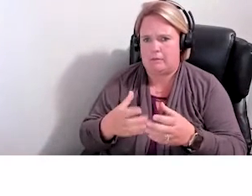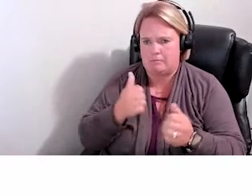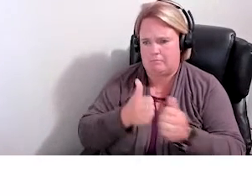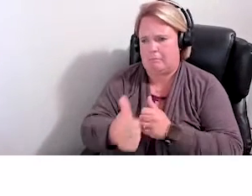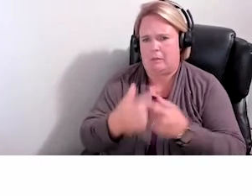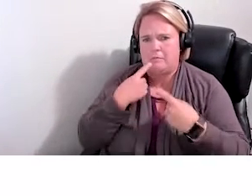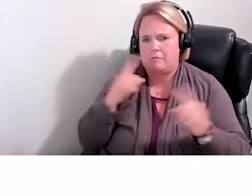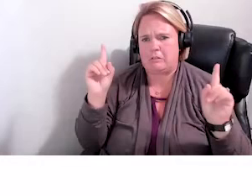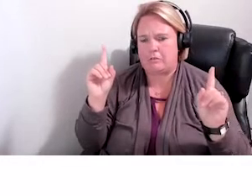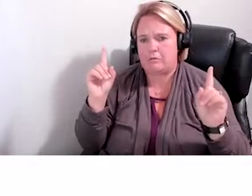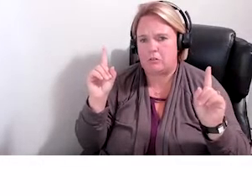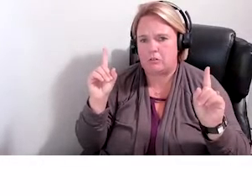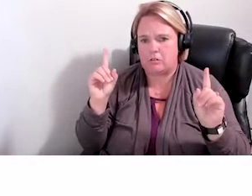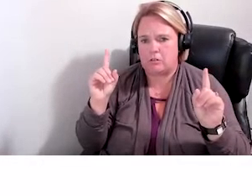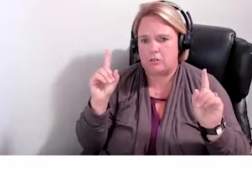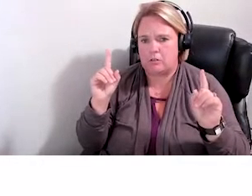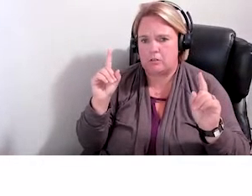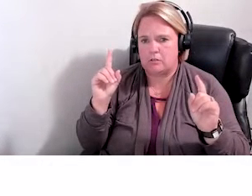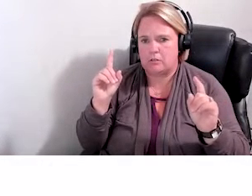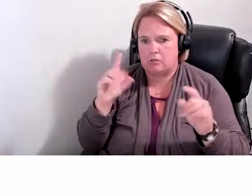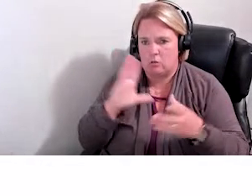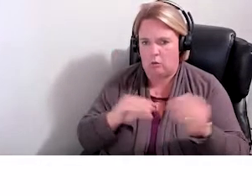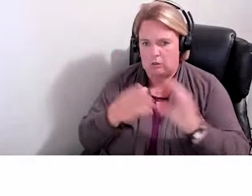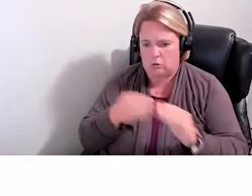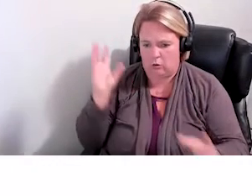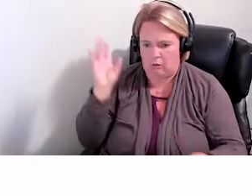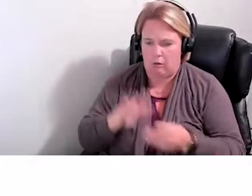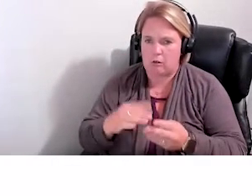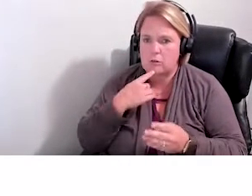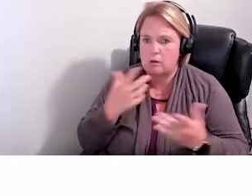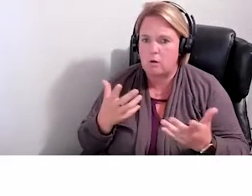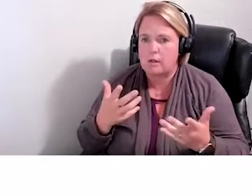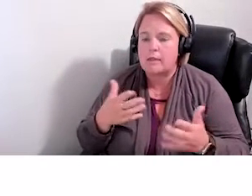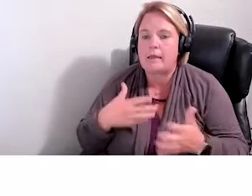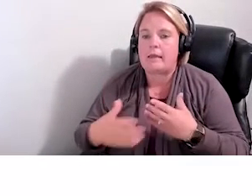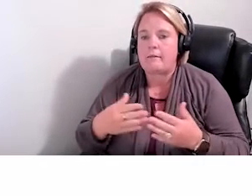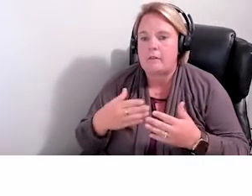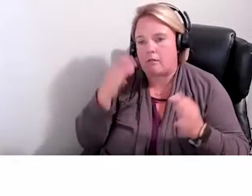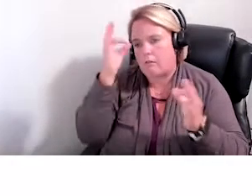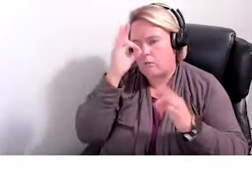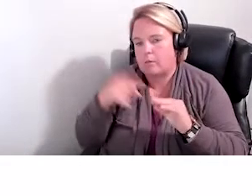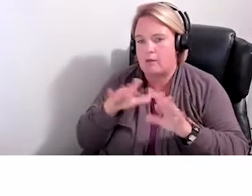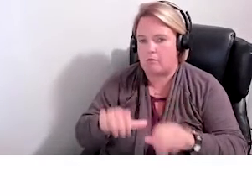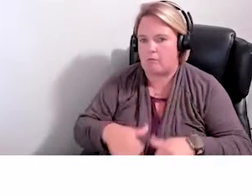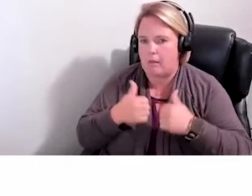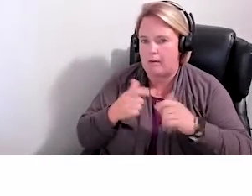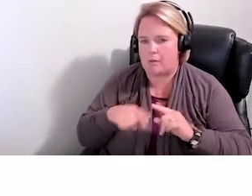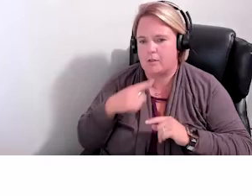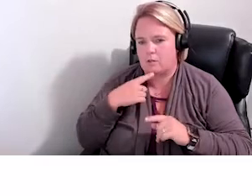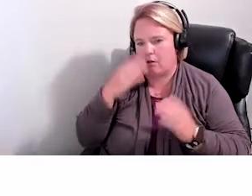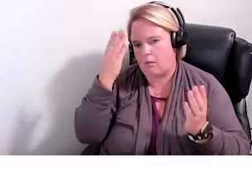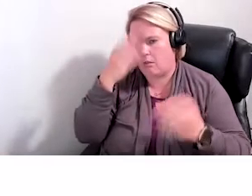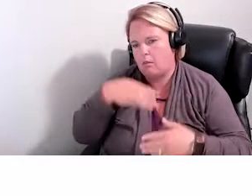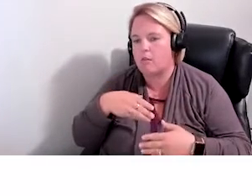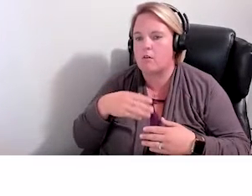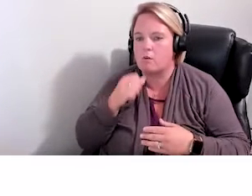successfully. So all of that to say is, even if you don't know what's going on in that student's life, but you see that they're not there, or